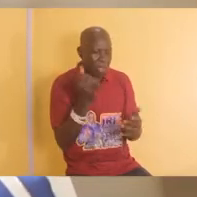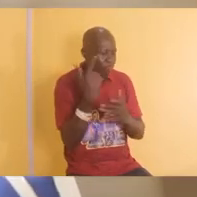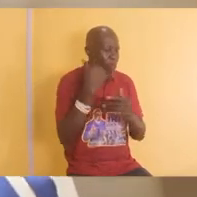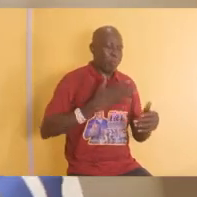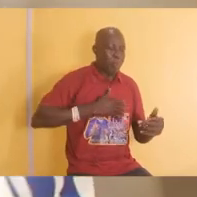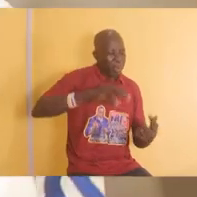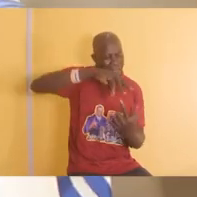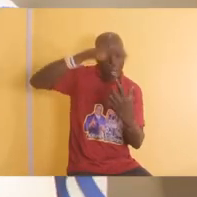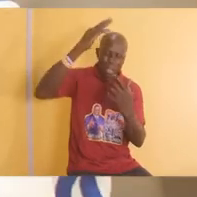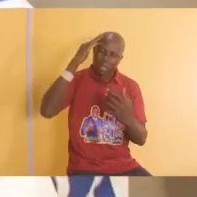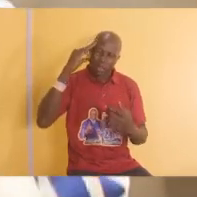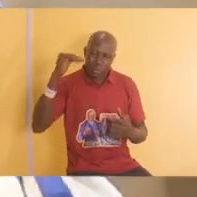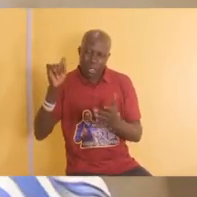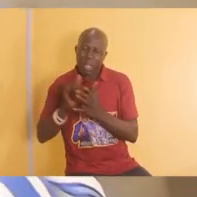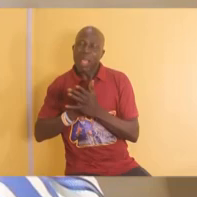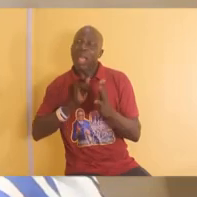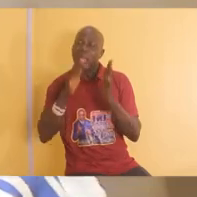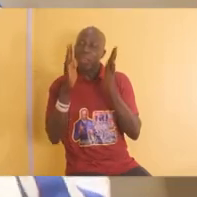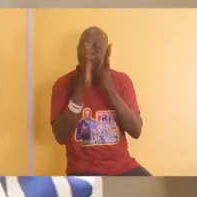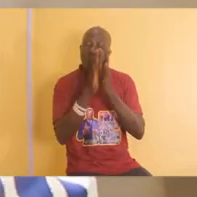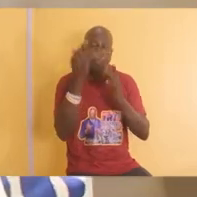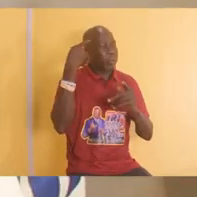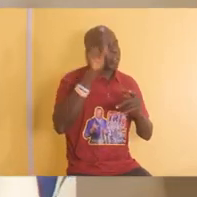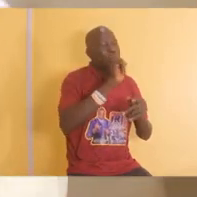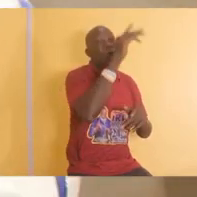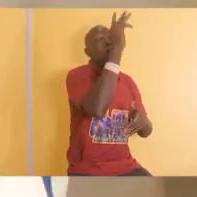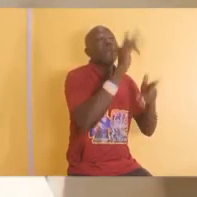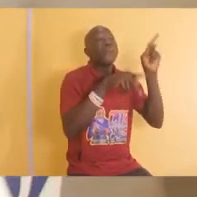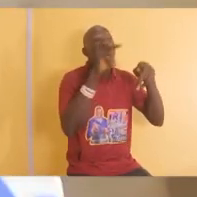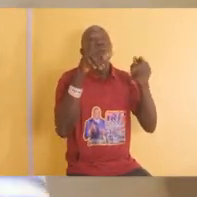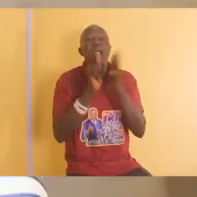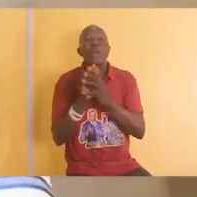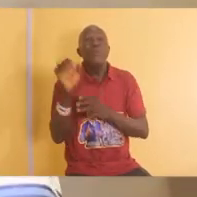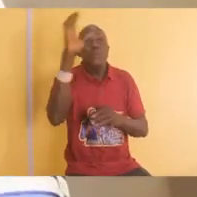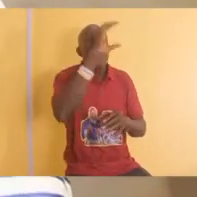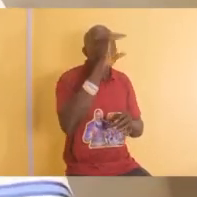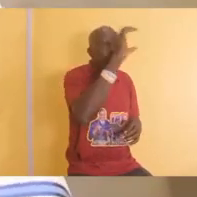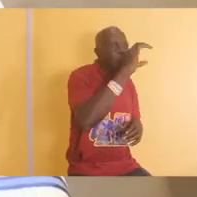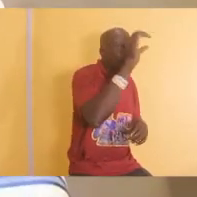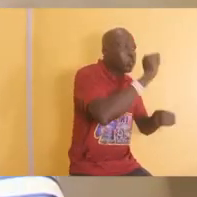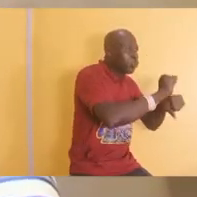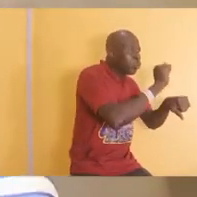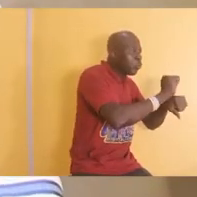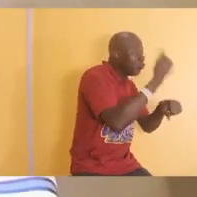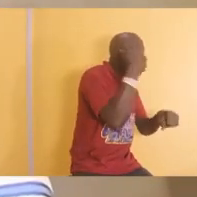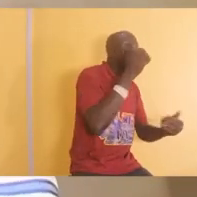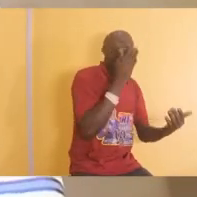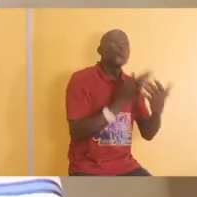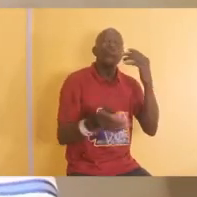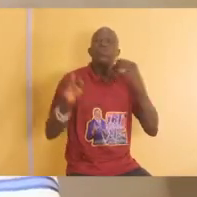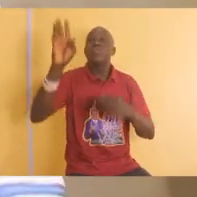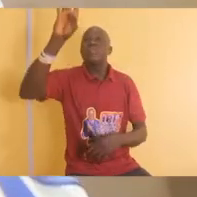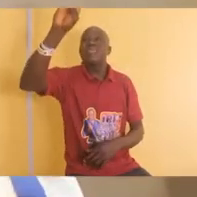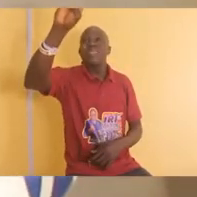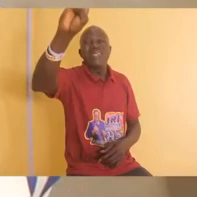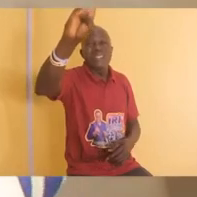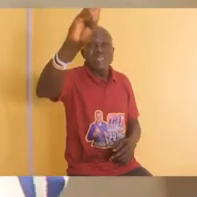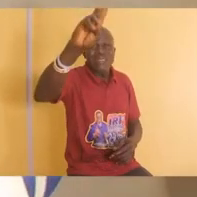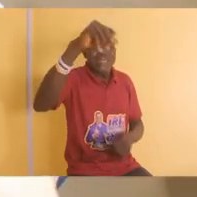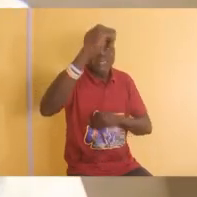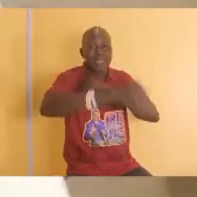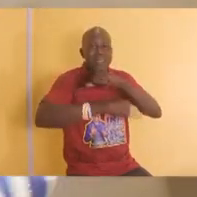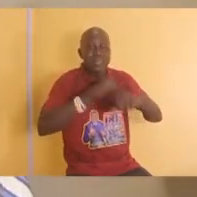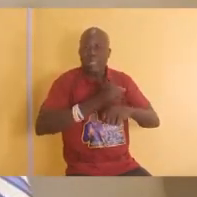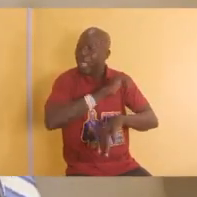my experience. But if Badua for entity was up for 16 years. I pray for the person seeking for job for 2 16 go years.